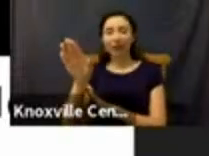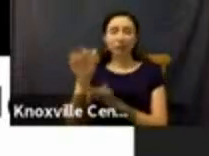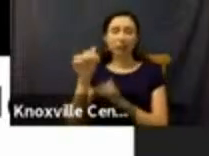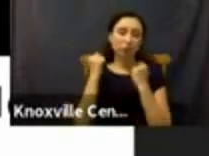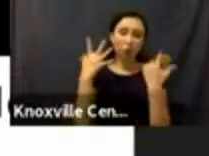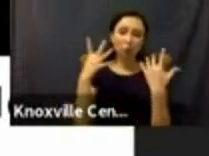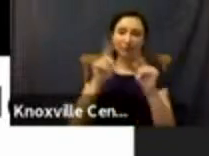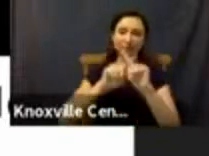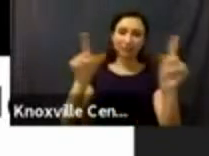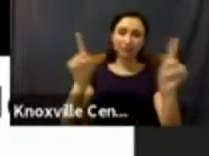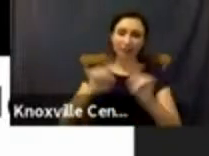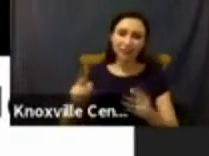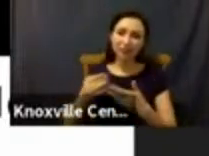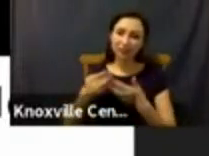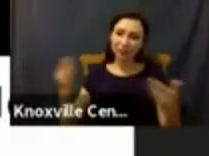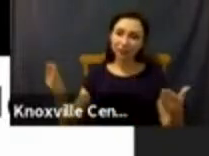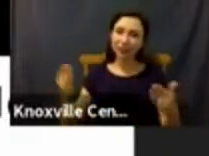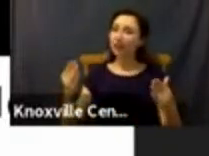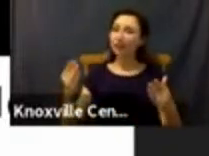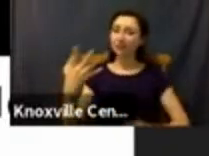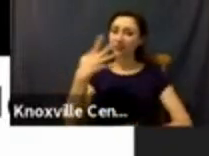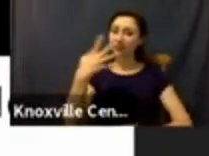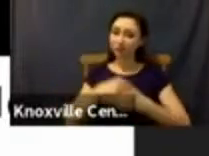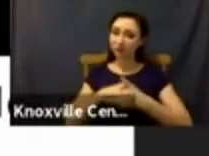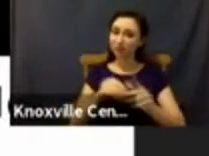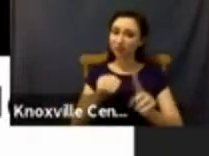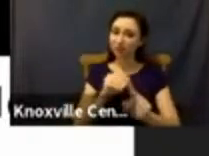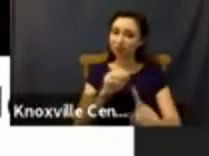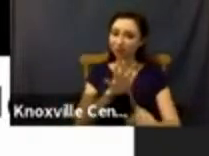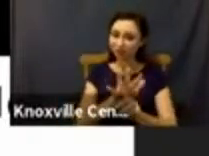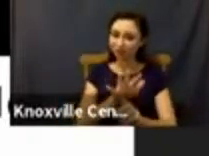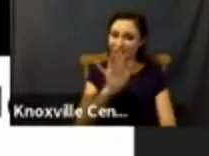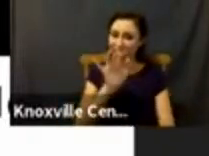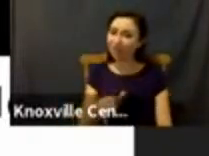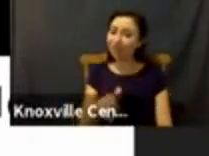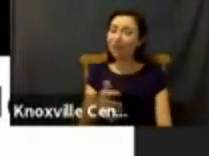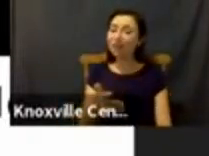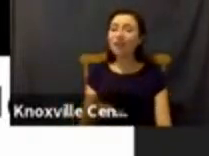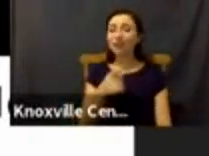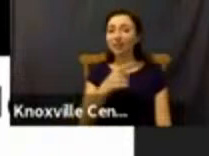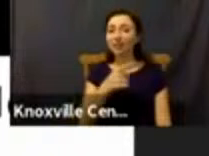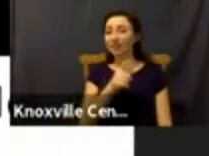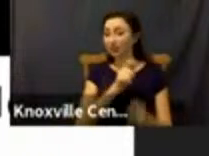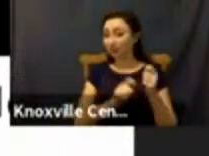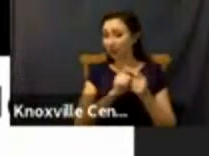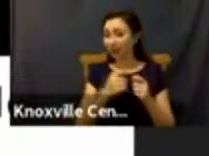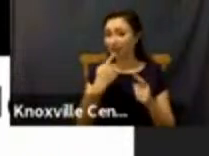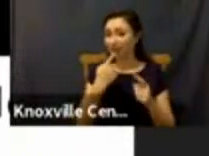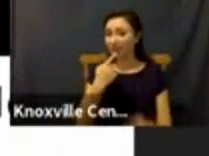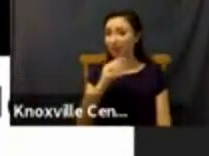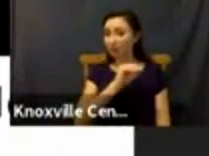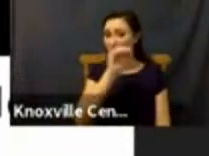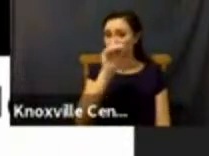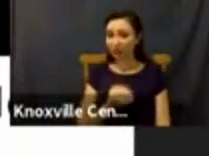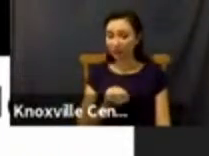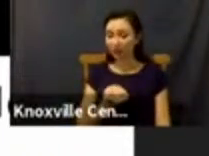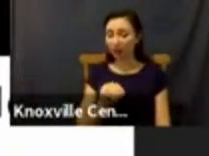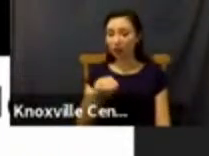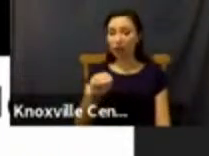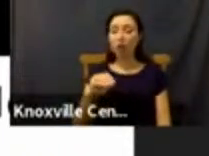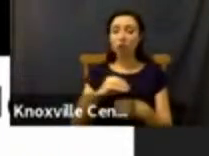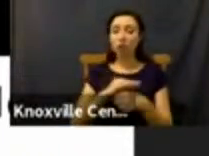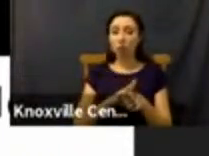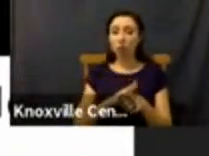many factors. And I guess also, just so I do understand this is specific. It says % of COVID-19 beds